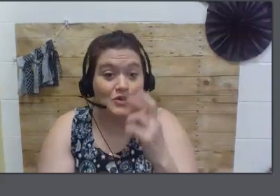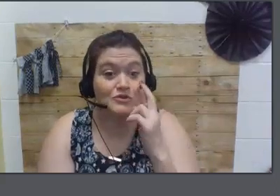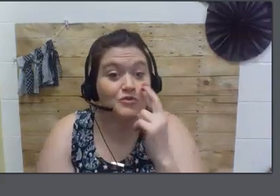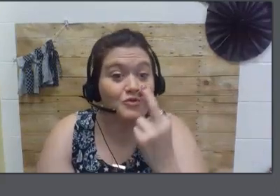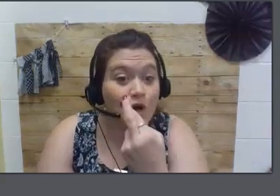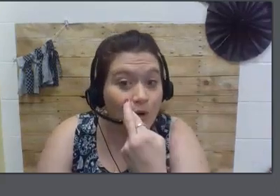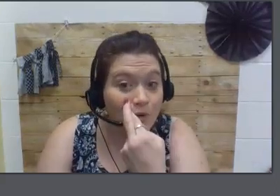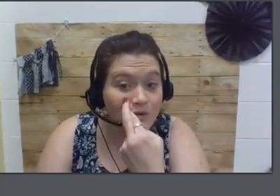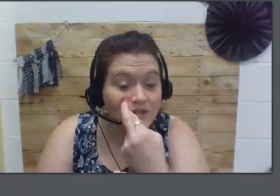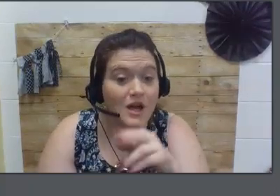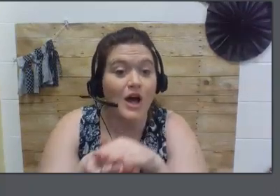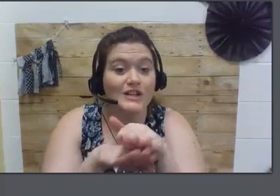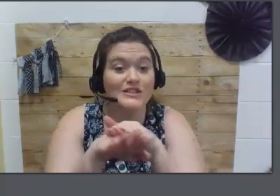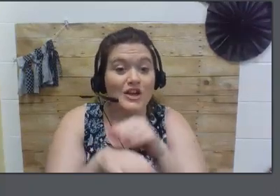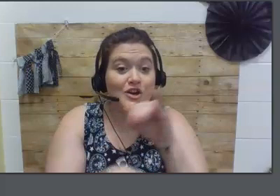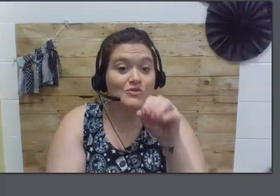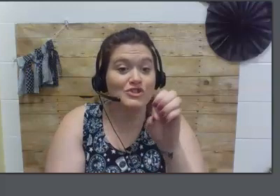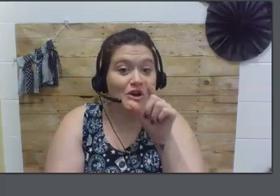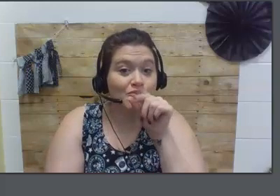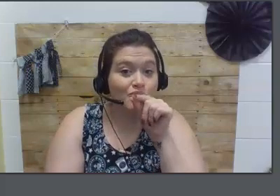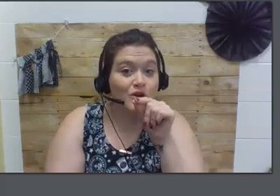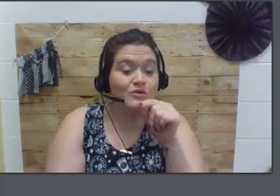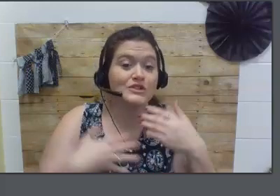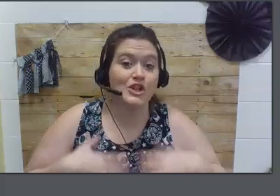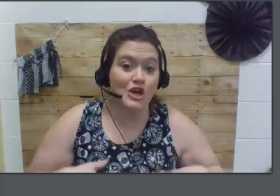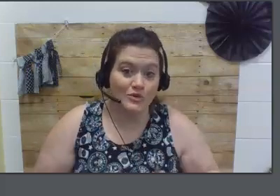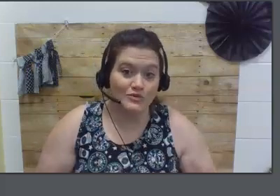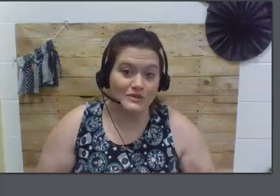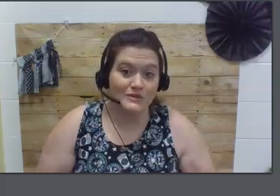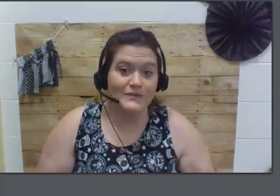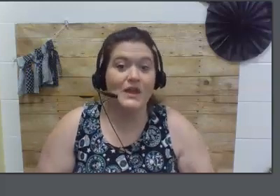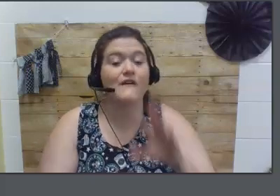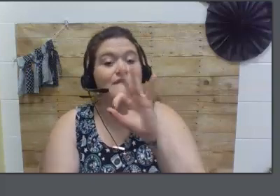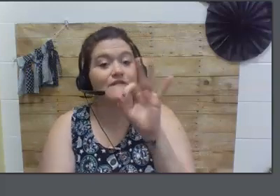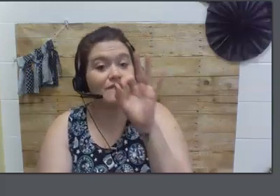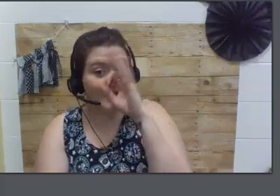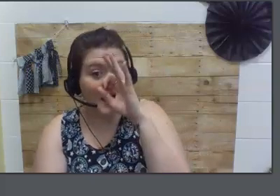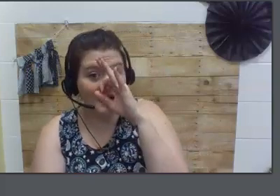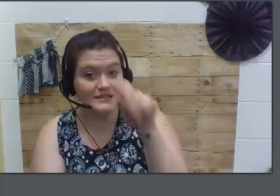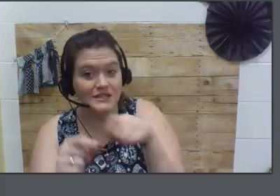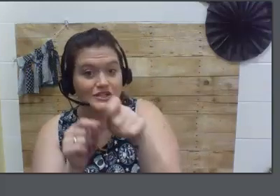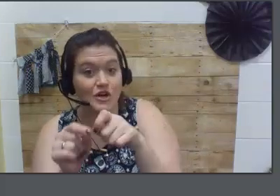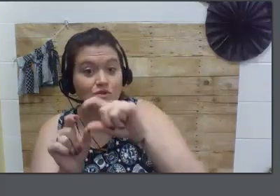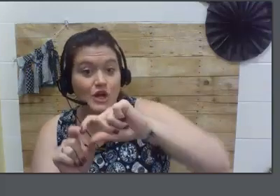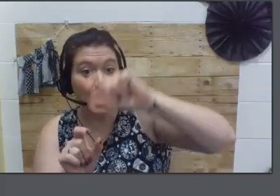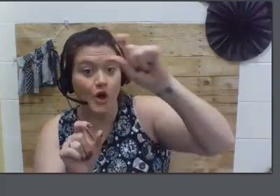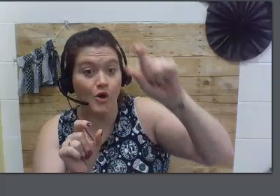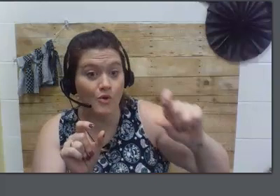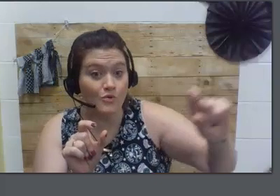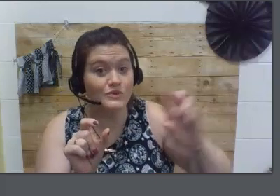Sue sews rows on Slow Joe Crow's clothes. Fox